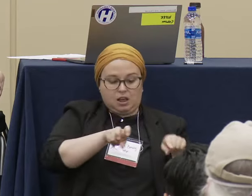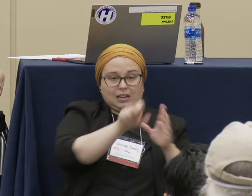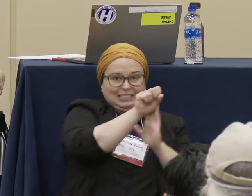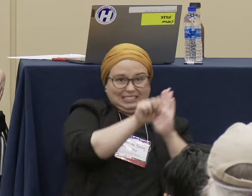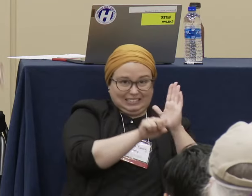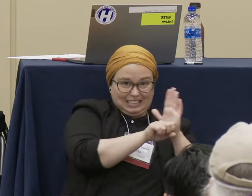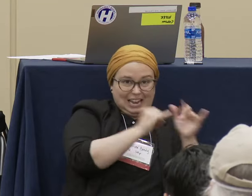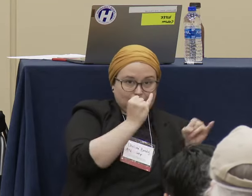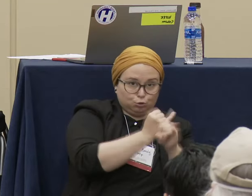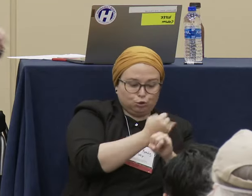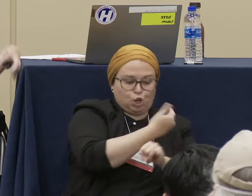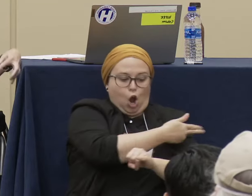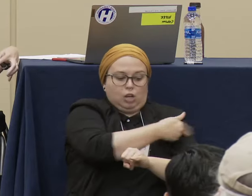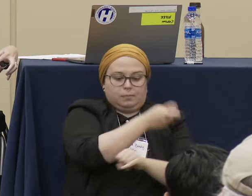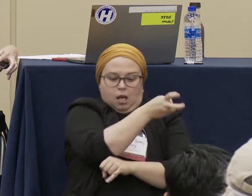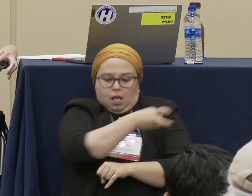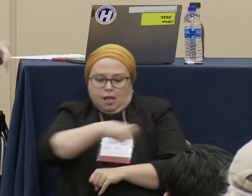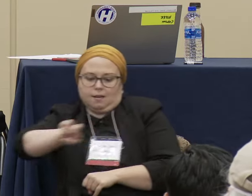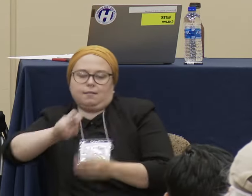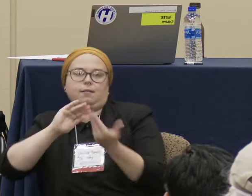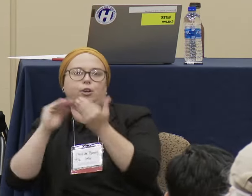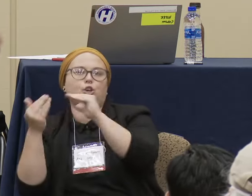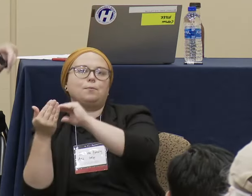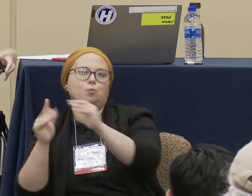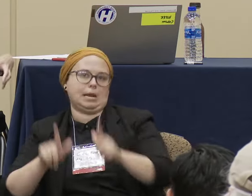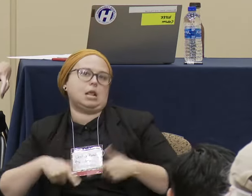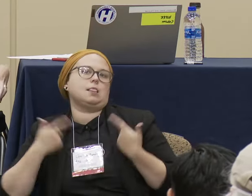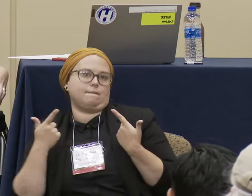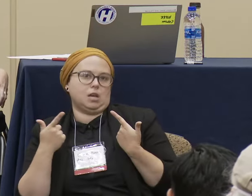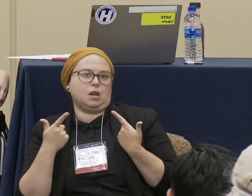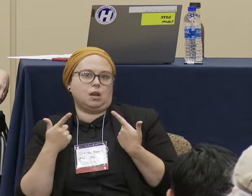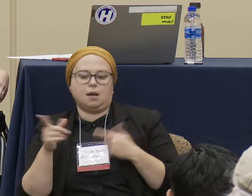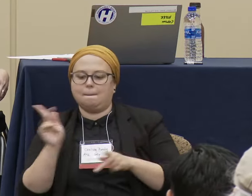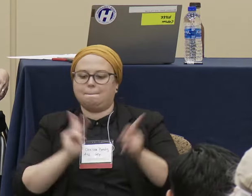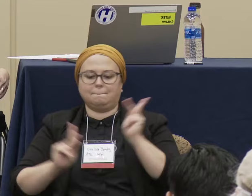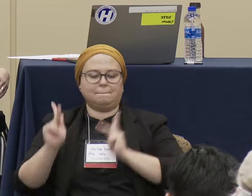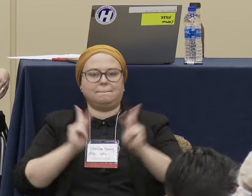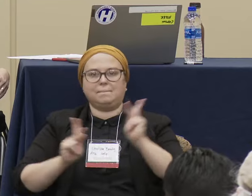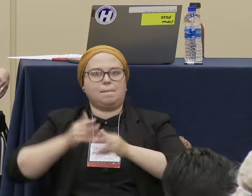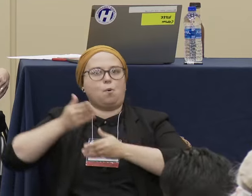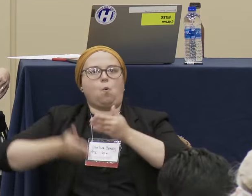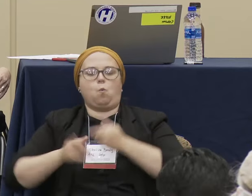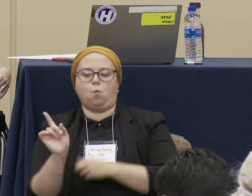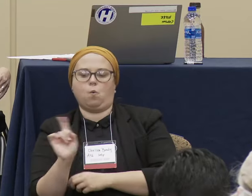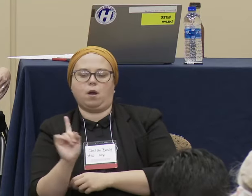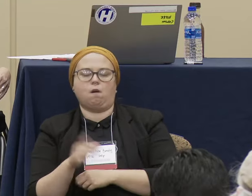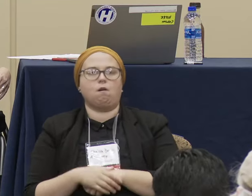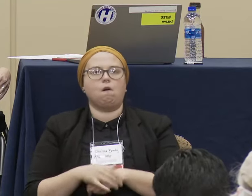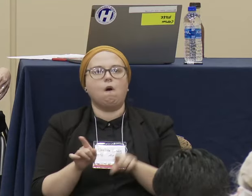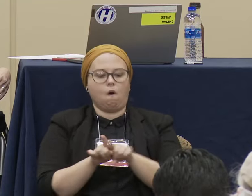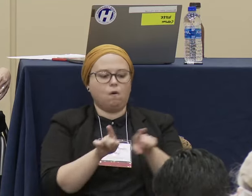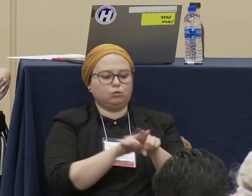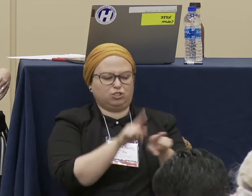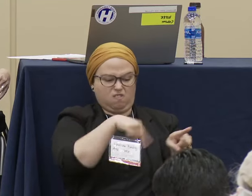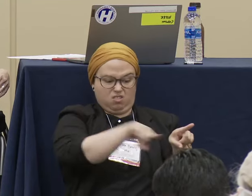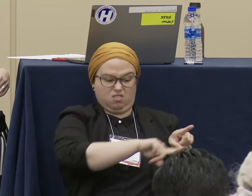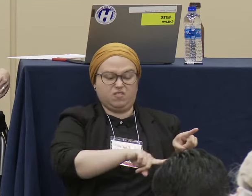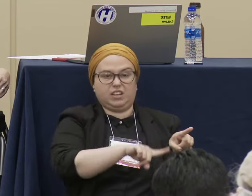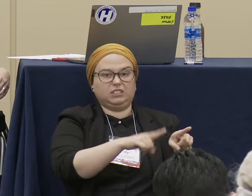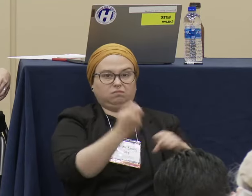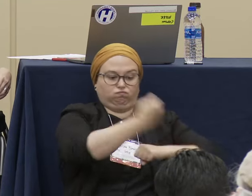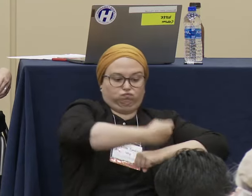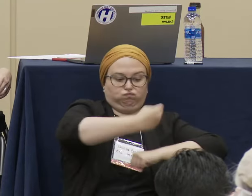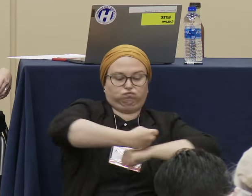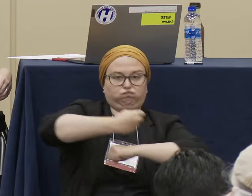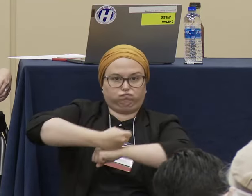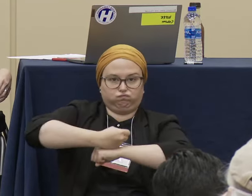state institution and hospitals into community living, right? Where did people end up? It's also the closure of these facilities, right?